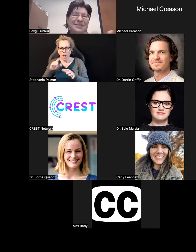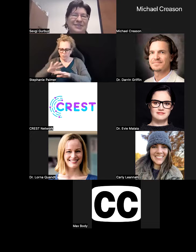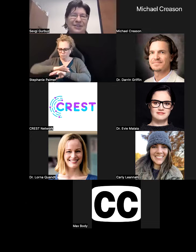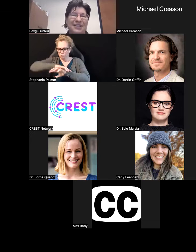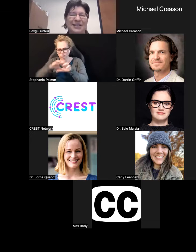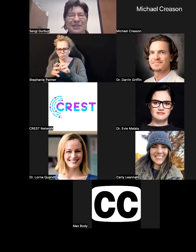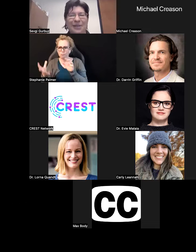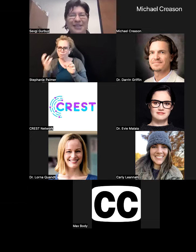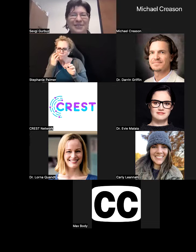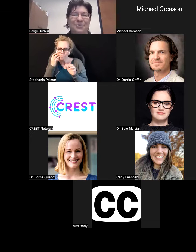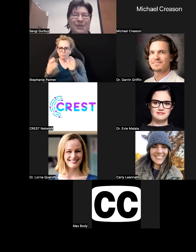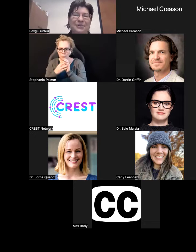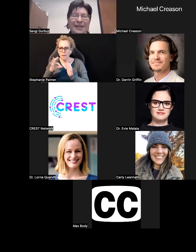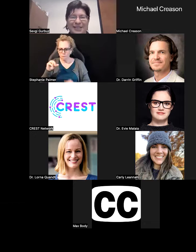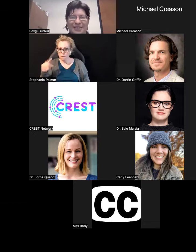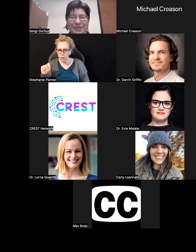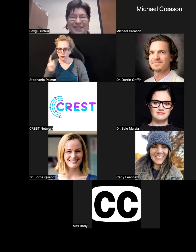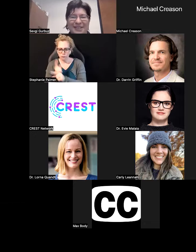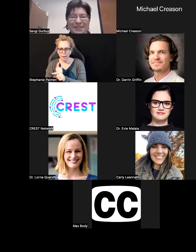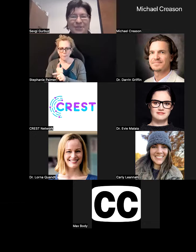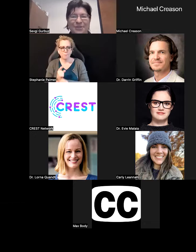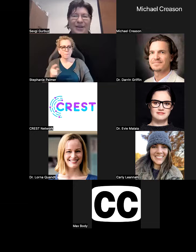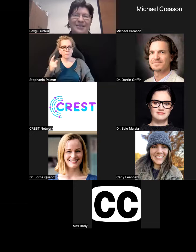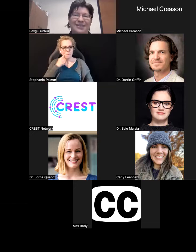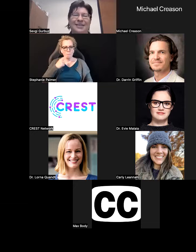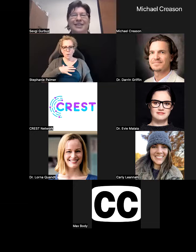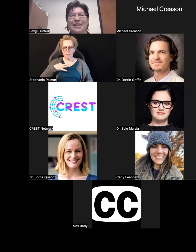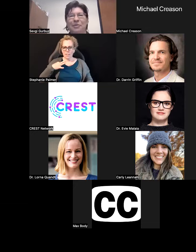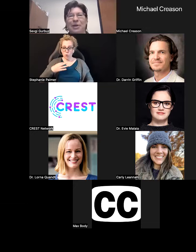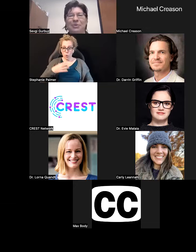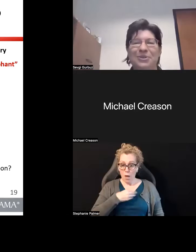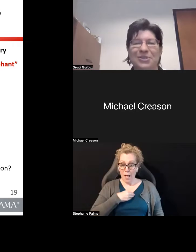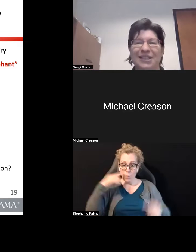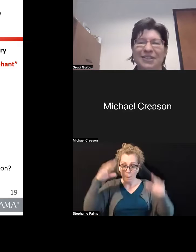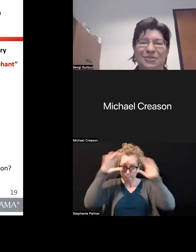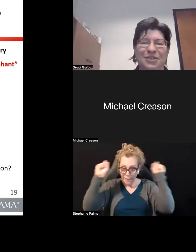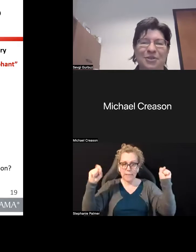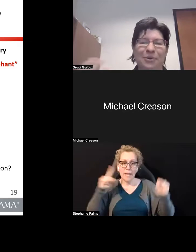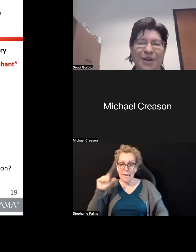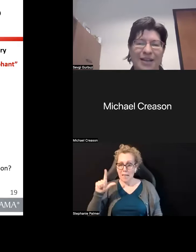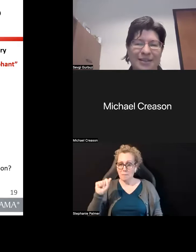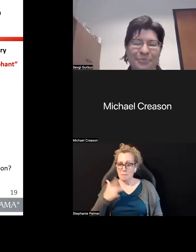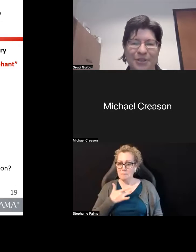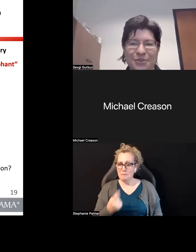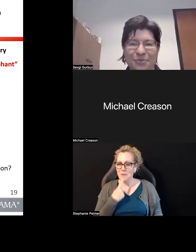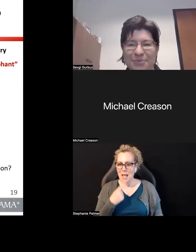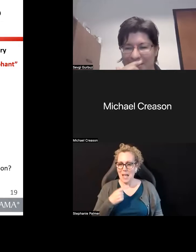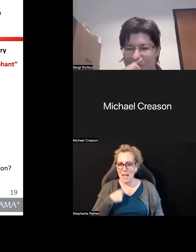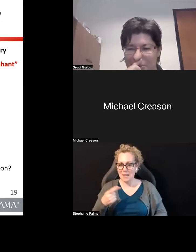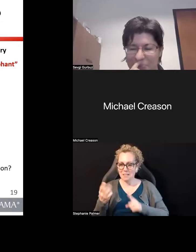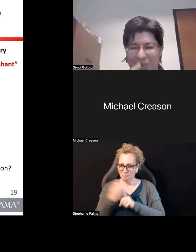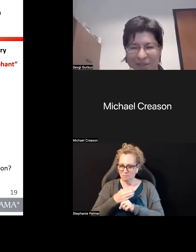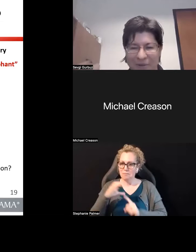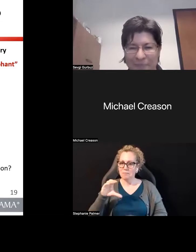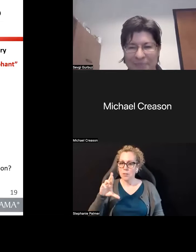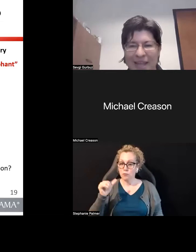And the Gallaudet bison is wearing a white t-shirt in this image, whereas in Alabama, we usually like to dress up in red because crimson is